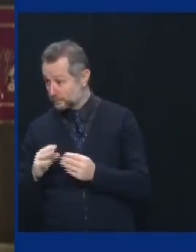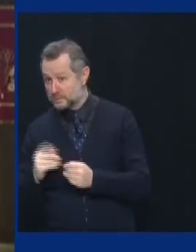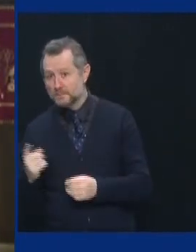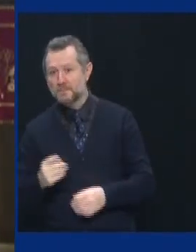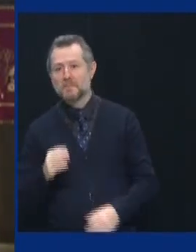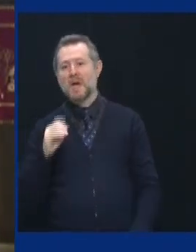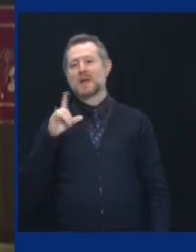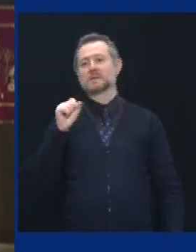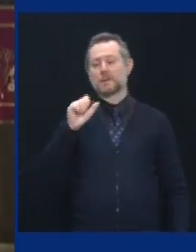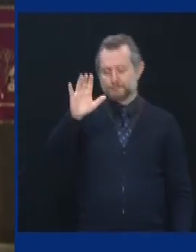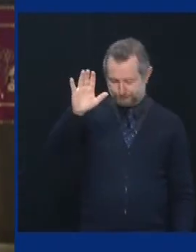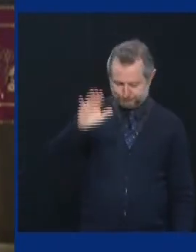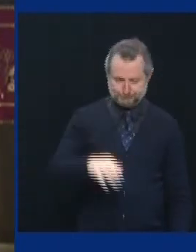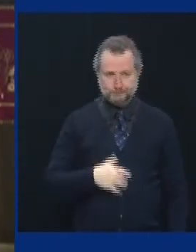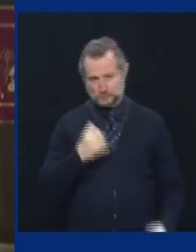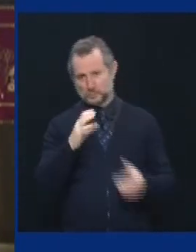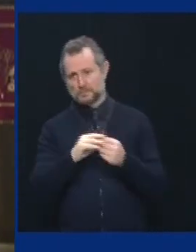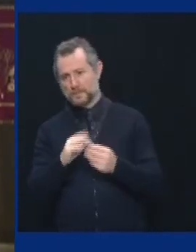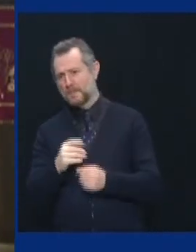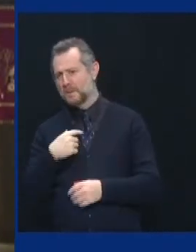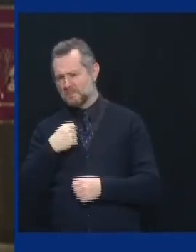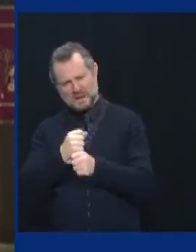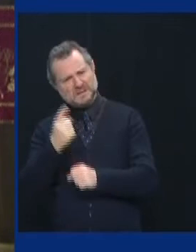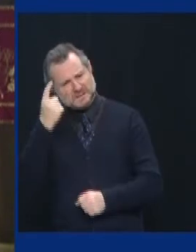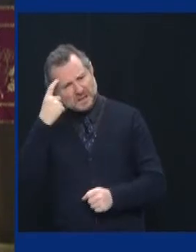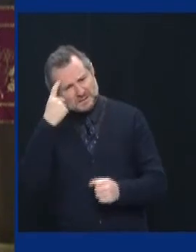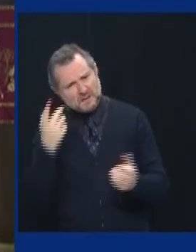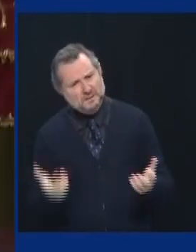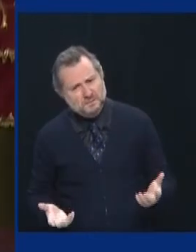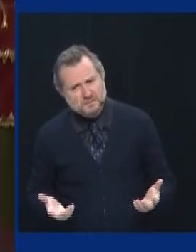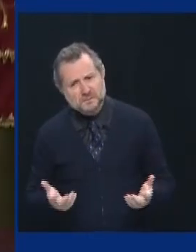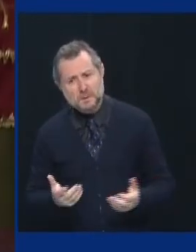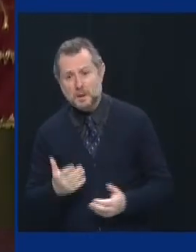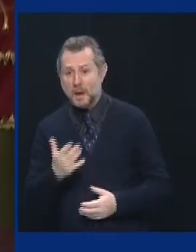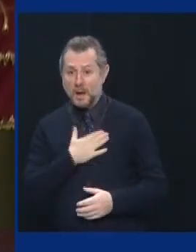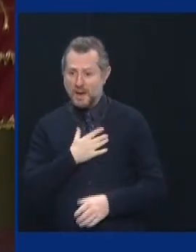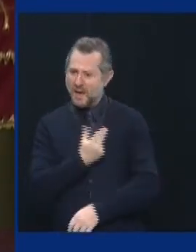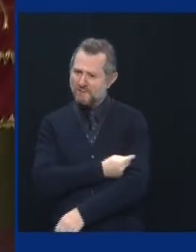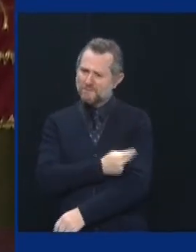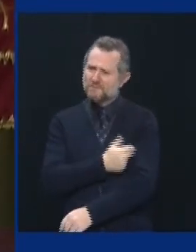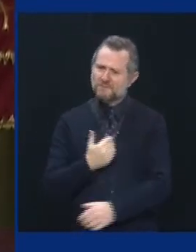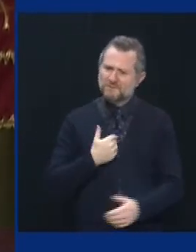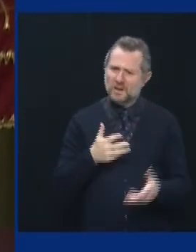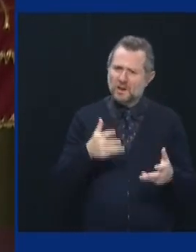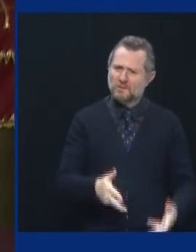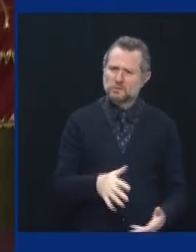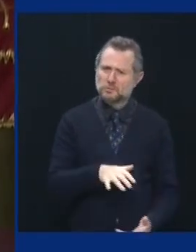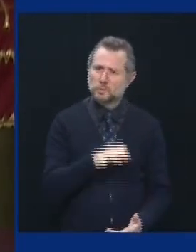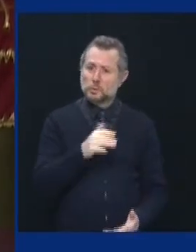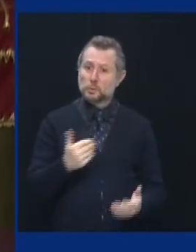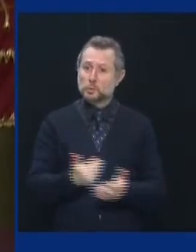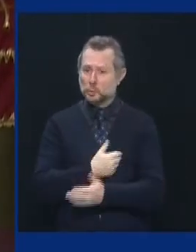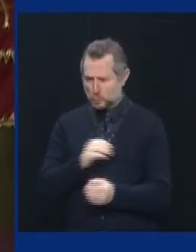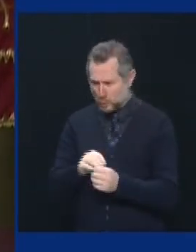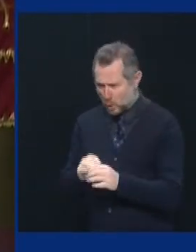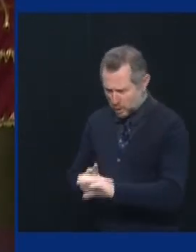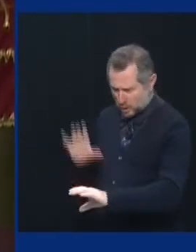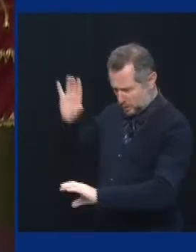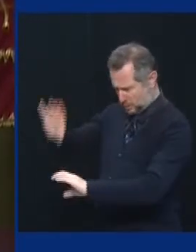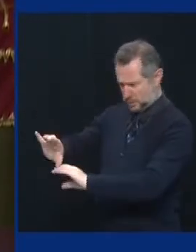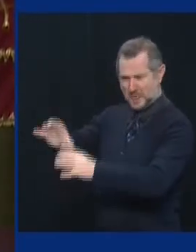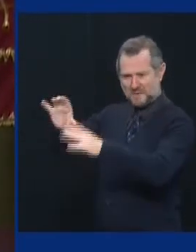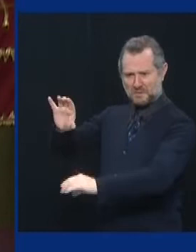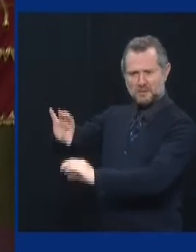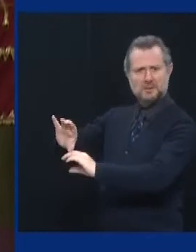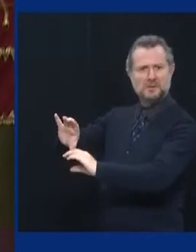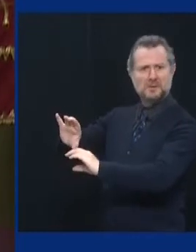it makes sense because if you have allocation remaining, then you don't need the new allocation that's going out, and the other hospitals that are